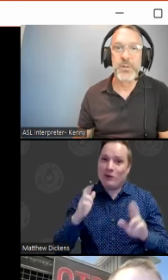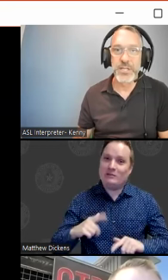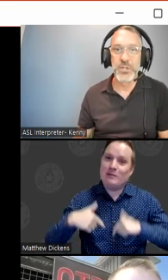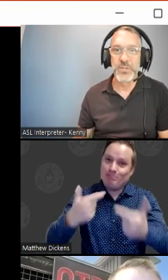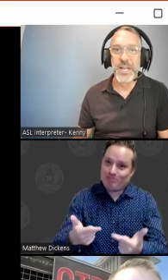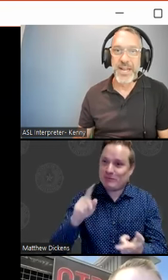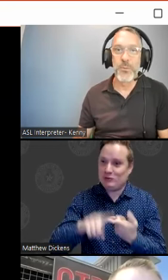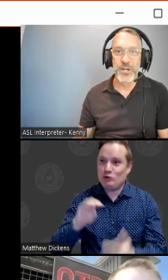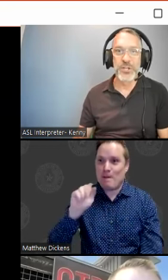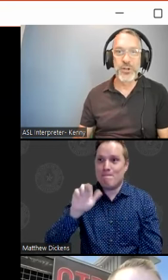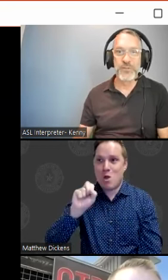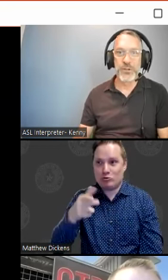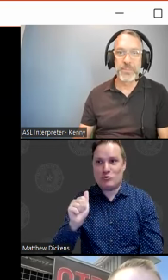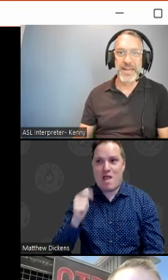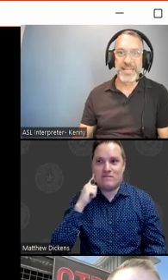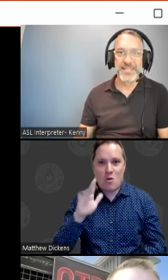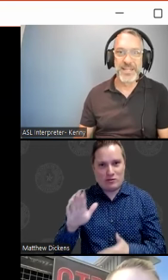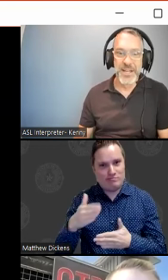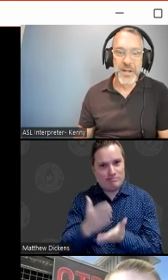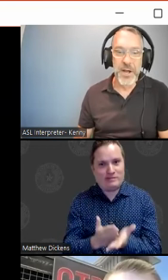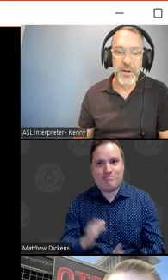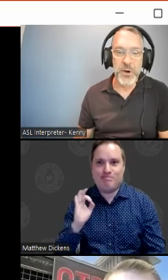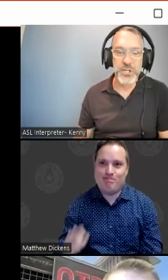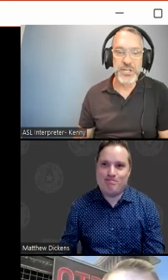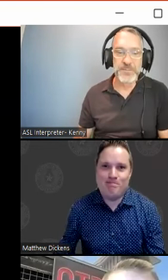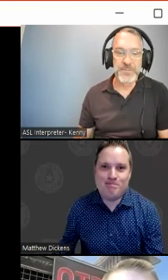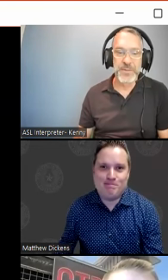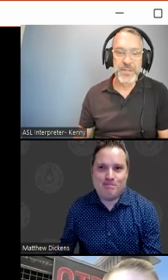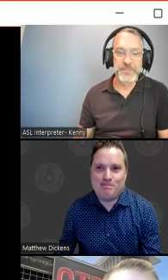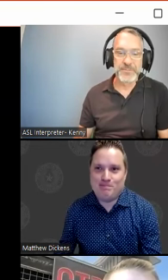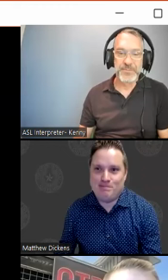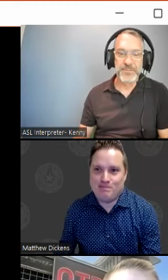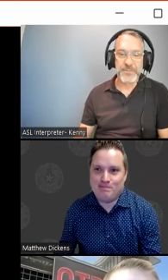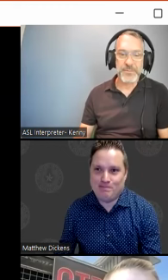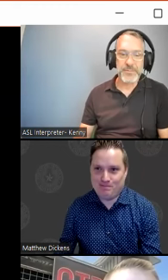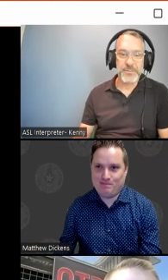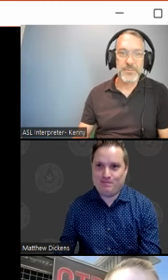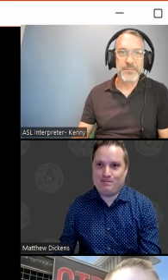disability-related legal issues. Now we're gonna turn over to our panelists. Marsha.